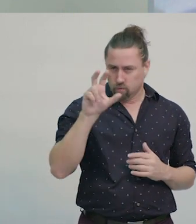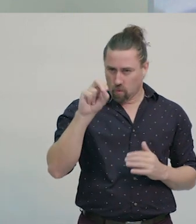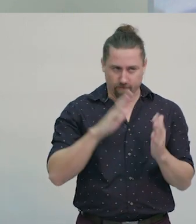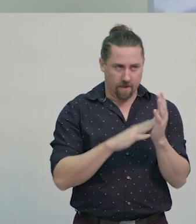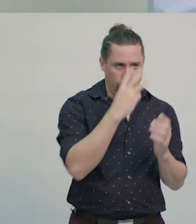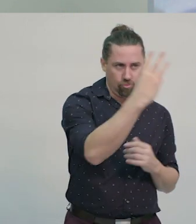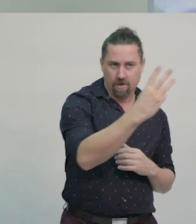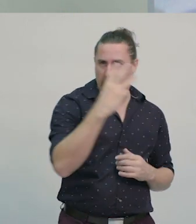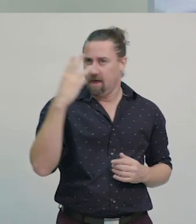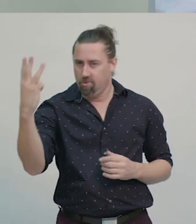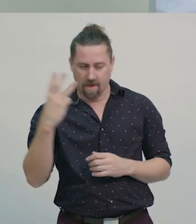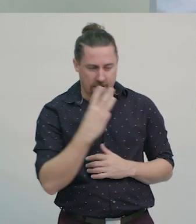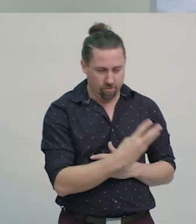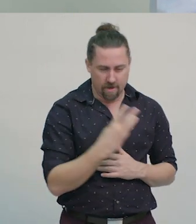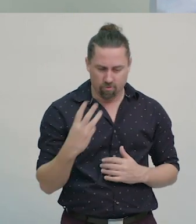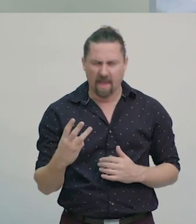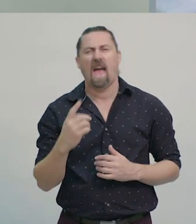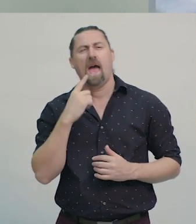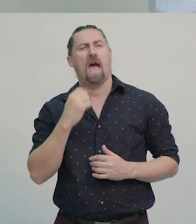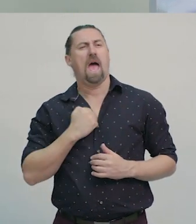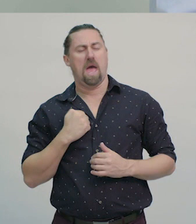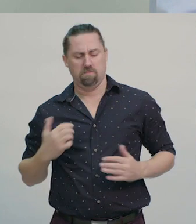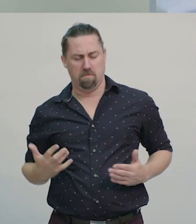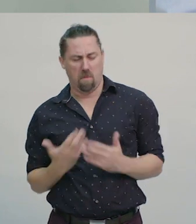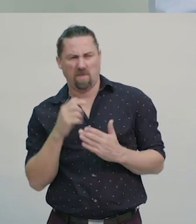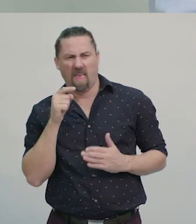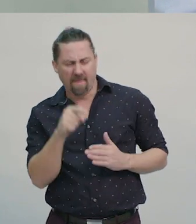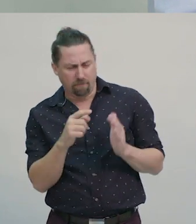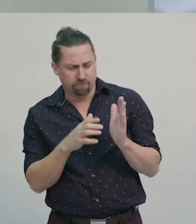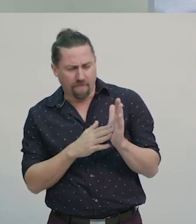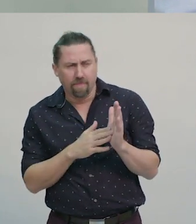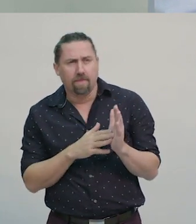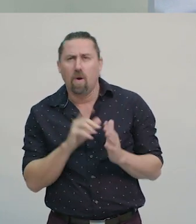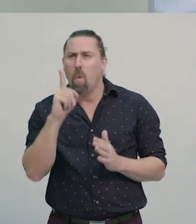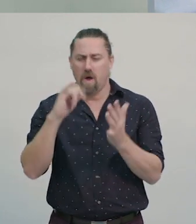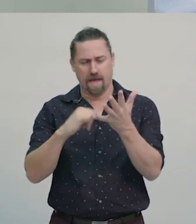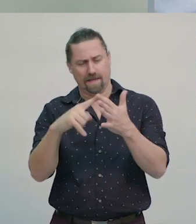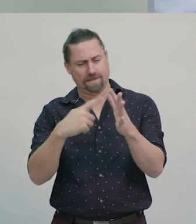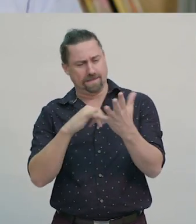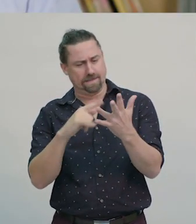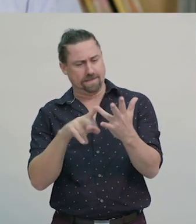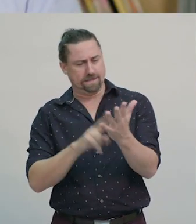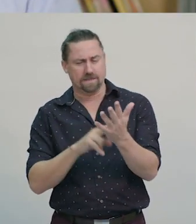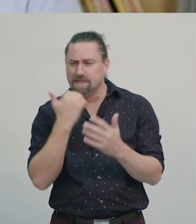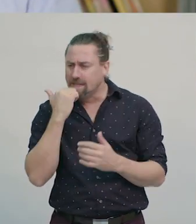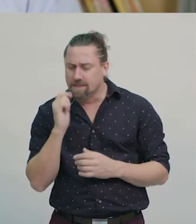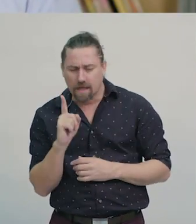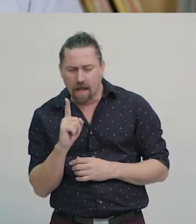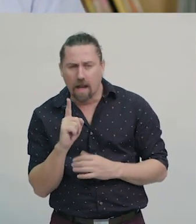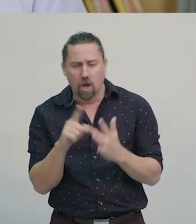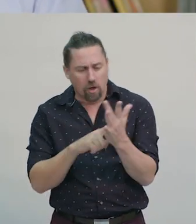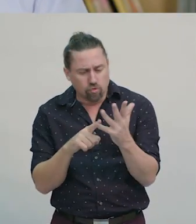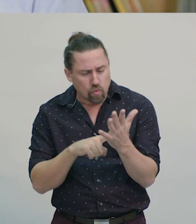season. But what about my birthday month? I wonder what season is taking place in July. That's right,